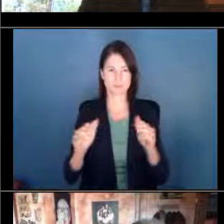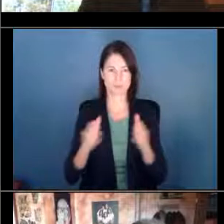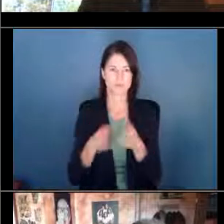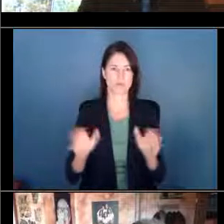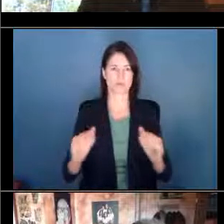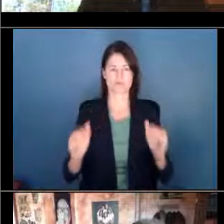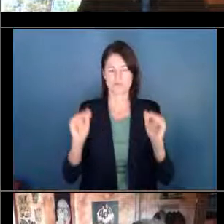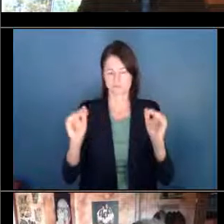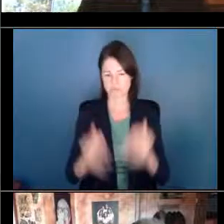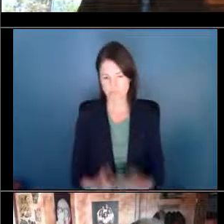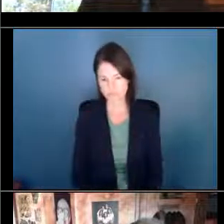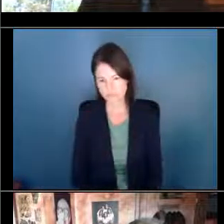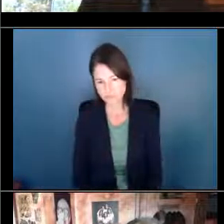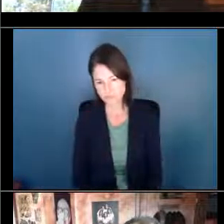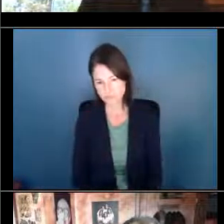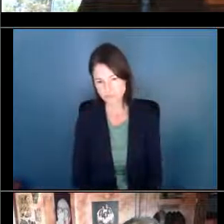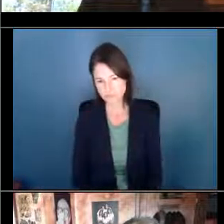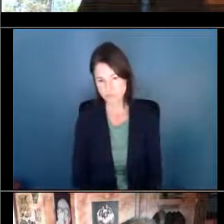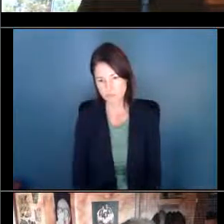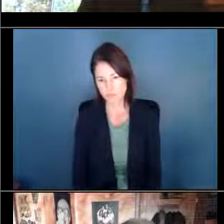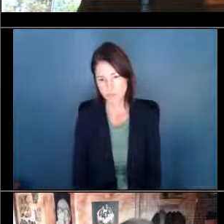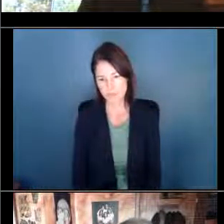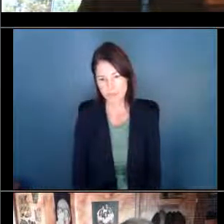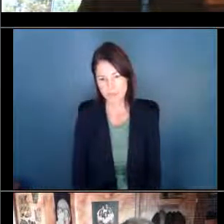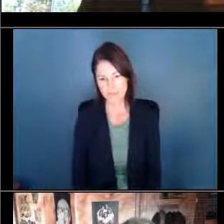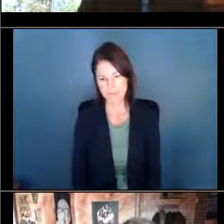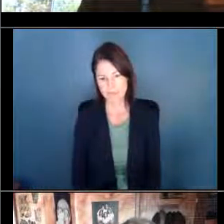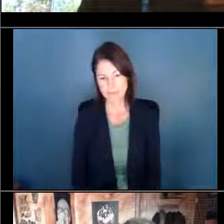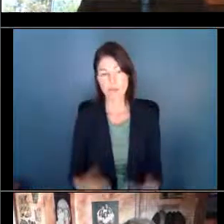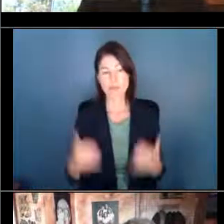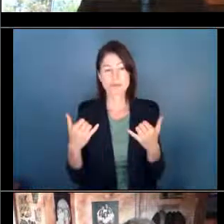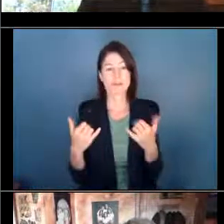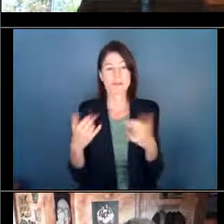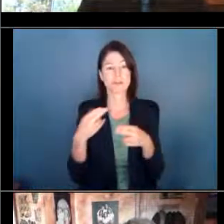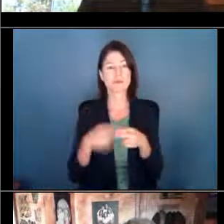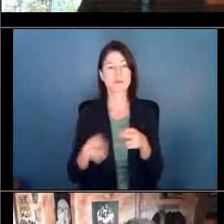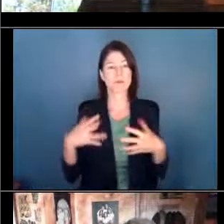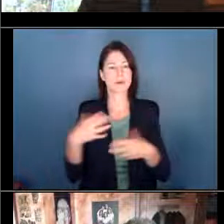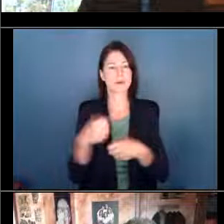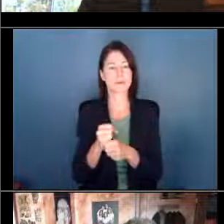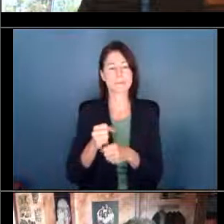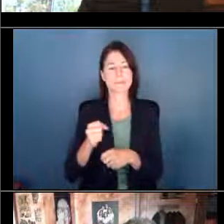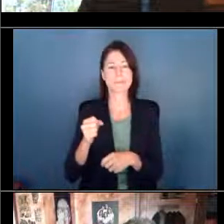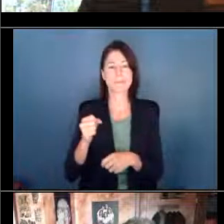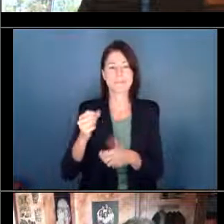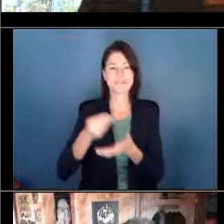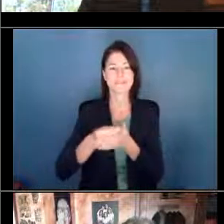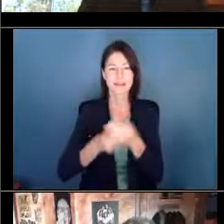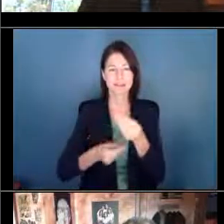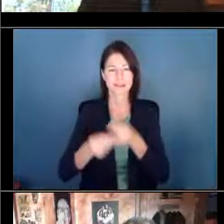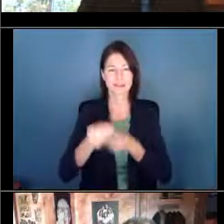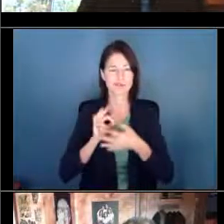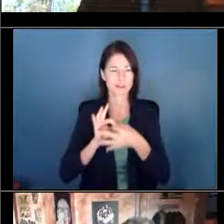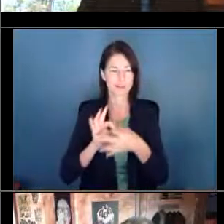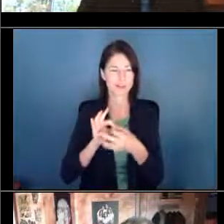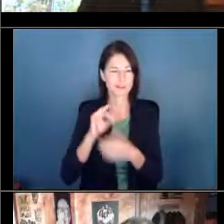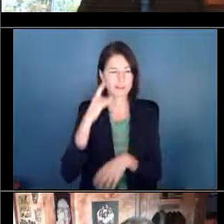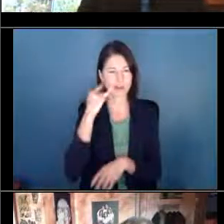So today I'm going to start off by doing a short recap of the historical funding for California